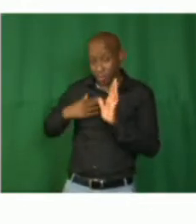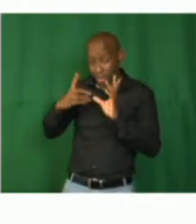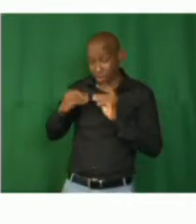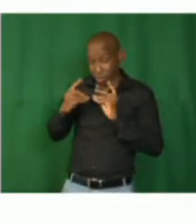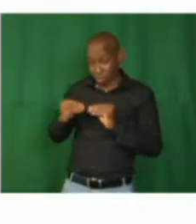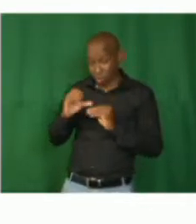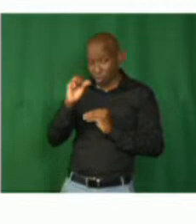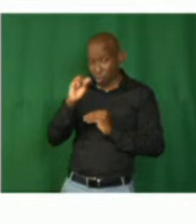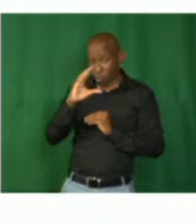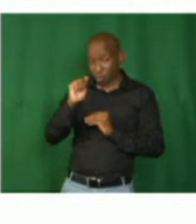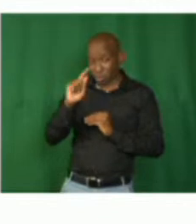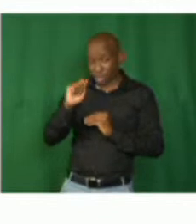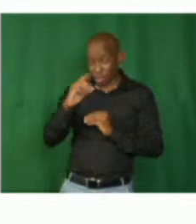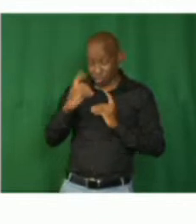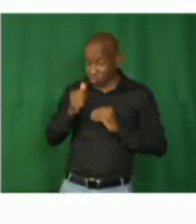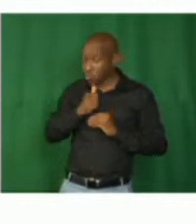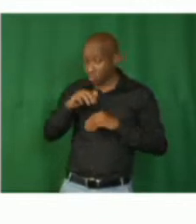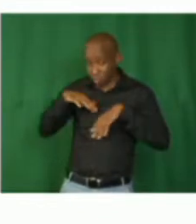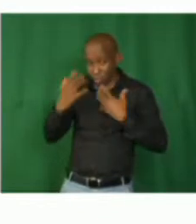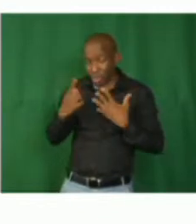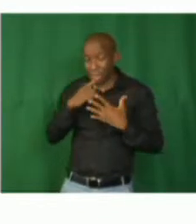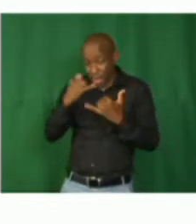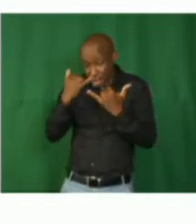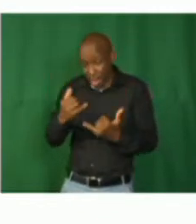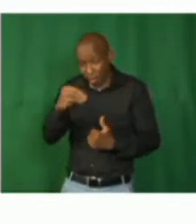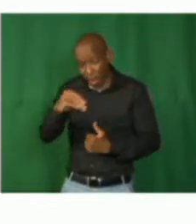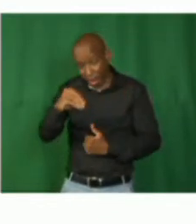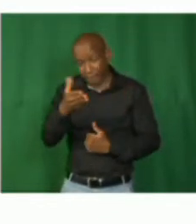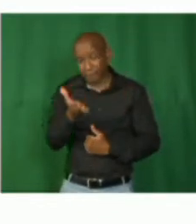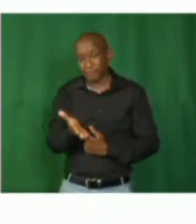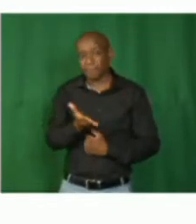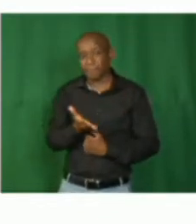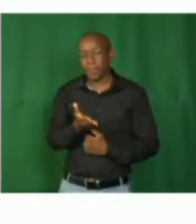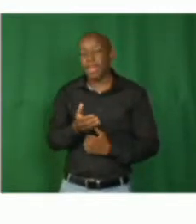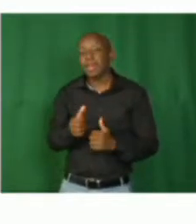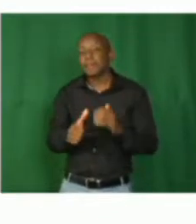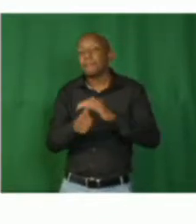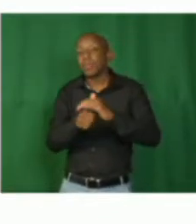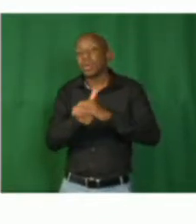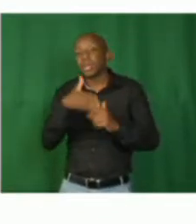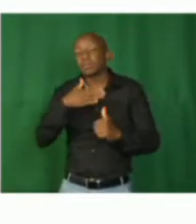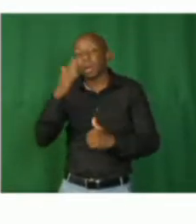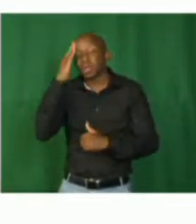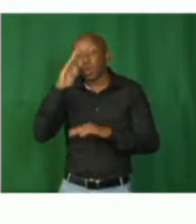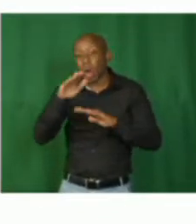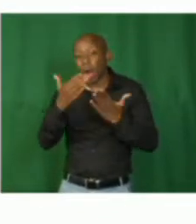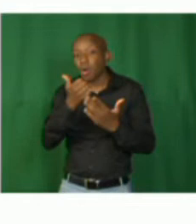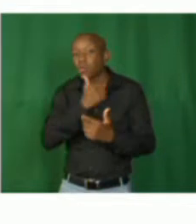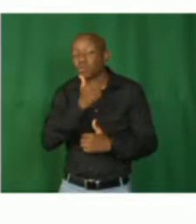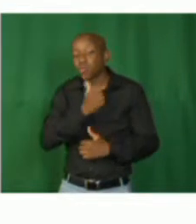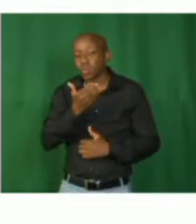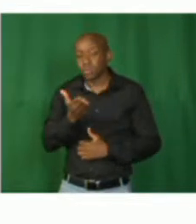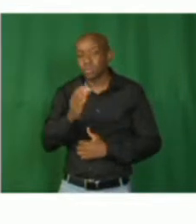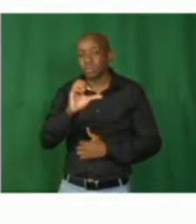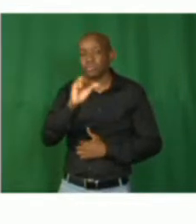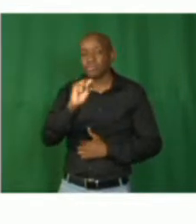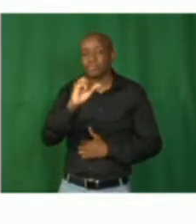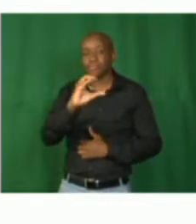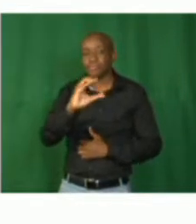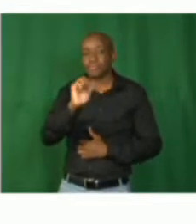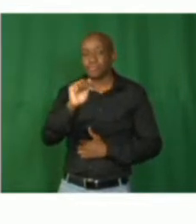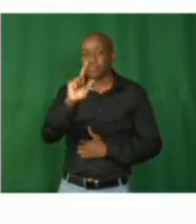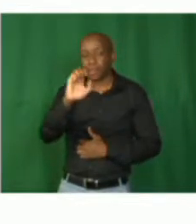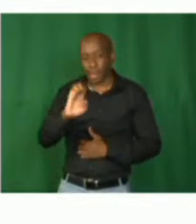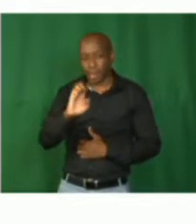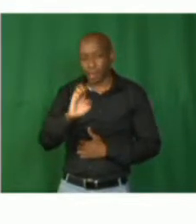my discretion. So it's very important, therefore, to be able to use the scale, so that now you are to write down the equation of the line